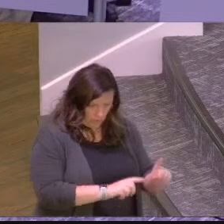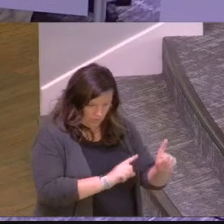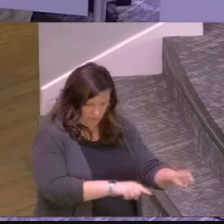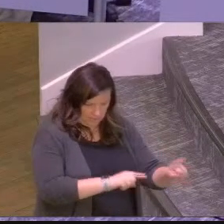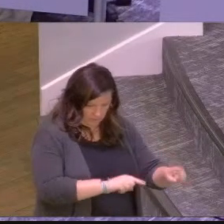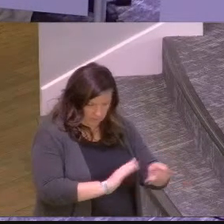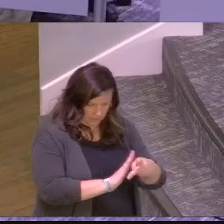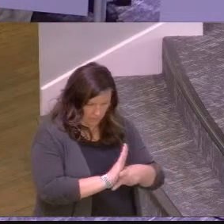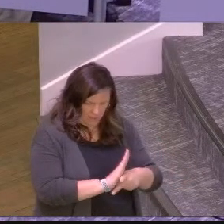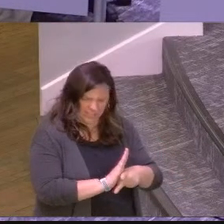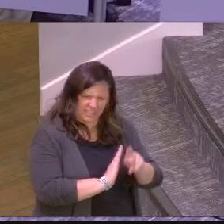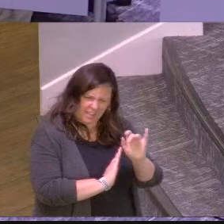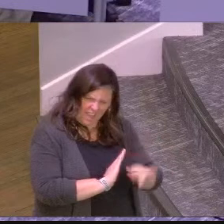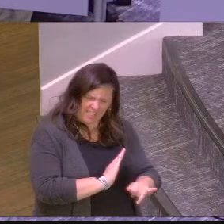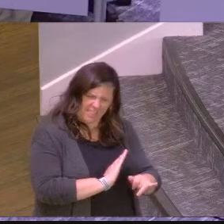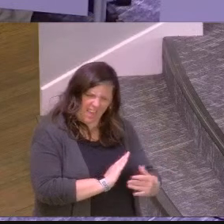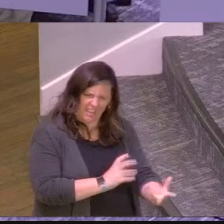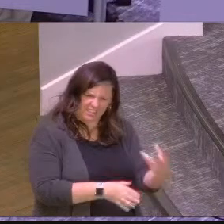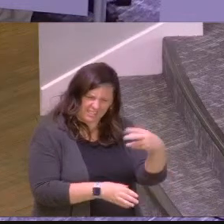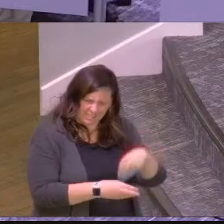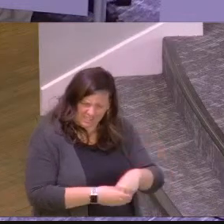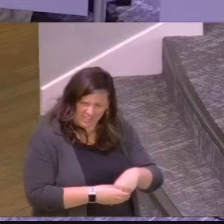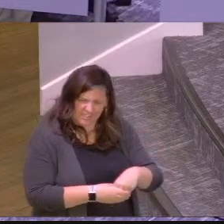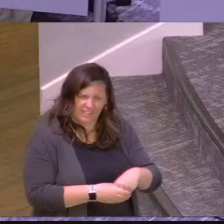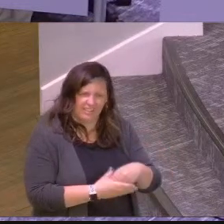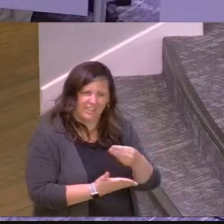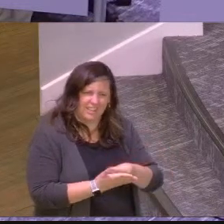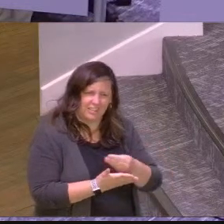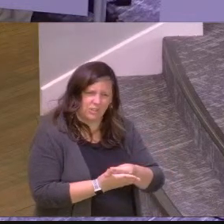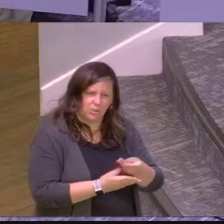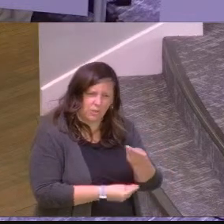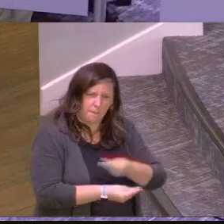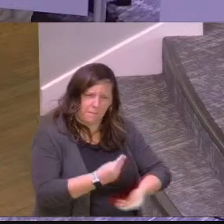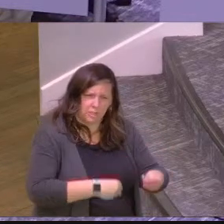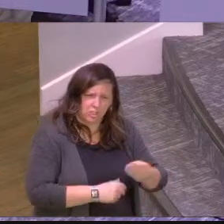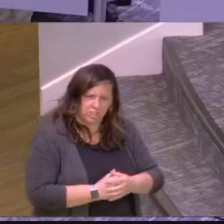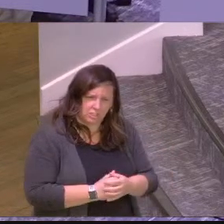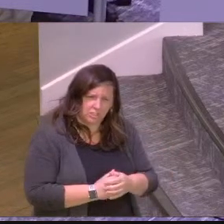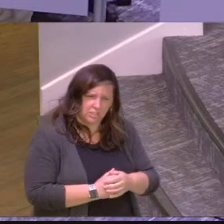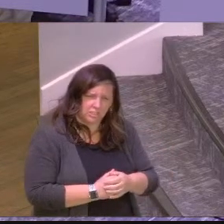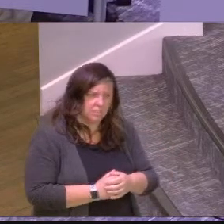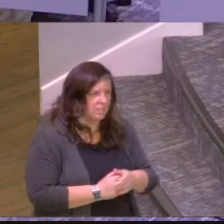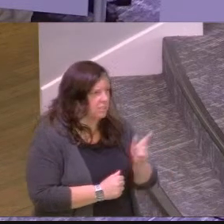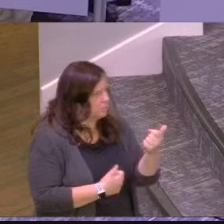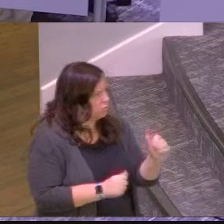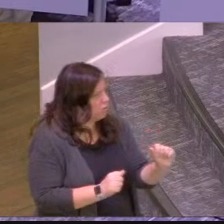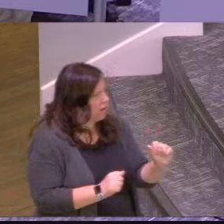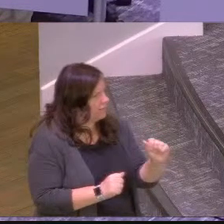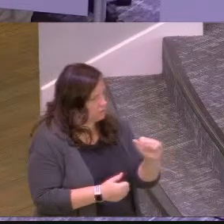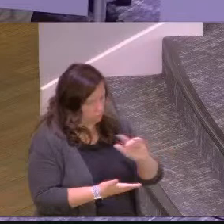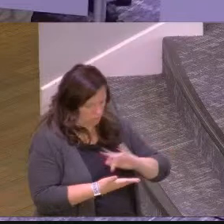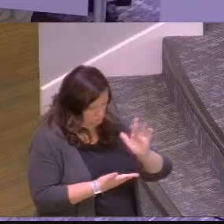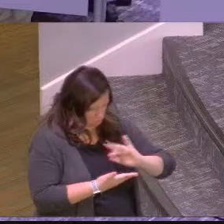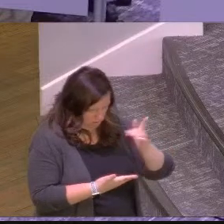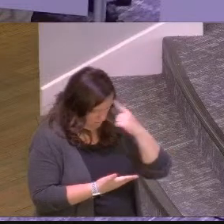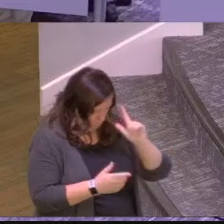into the budget. And I guess I'm trying to find the slide so I can have that language.